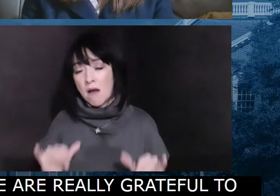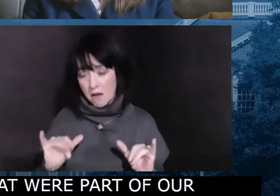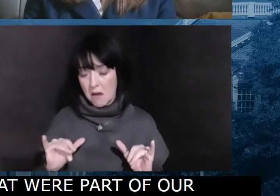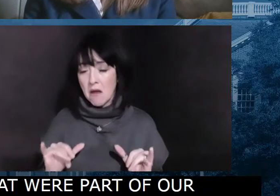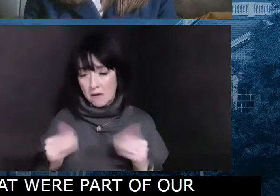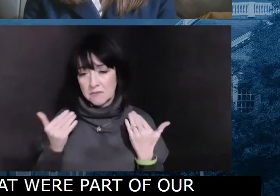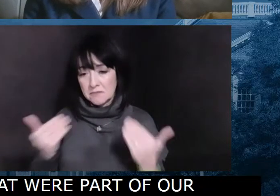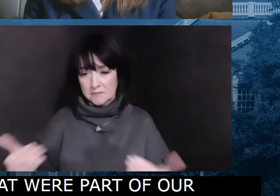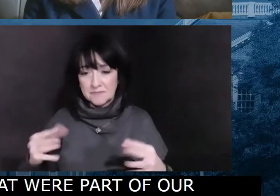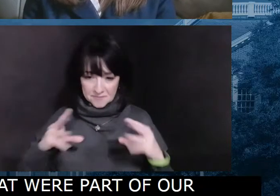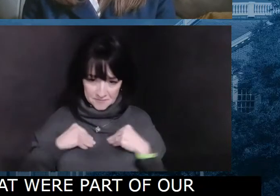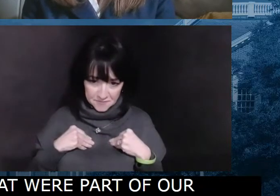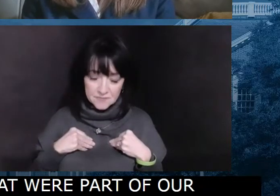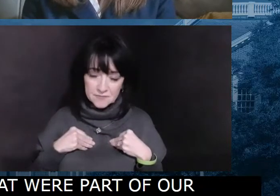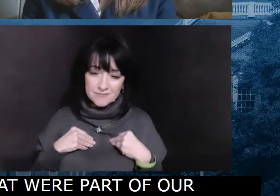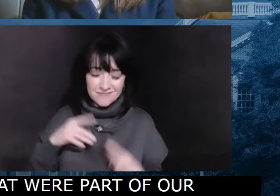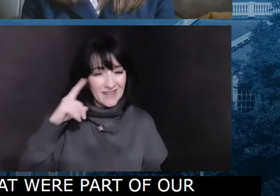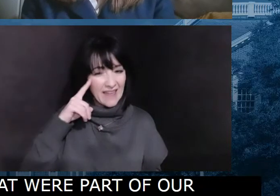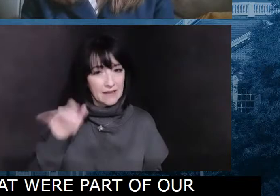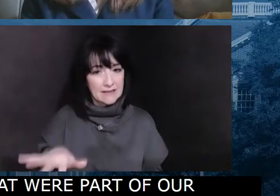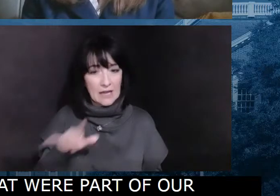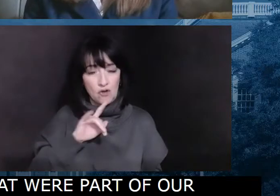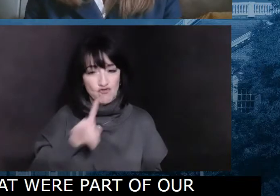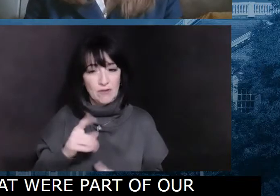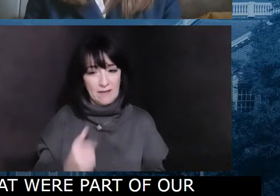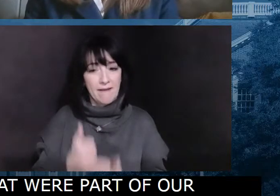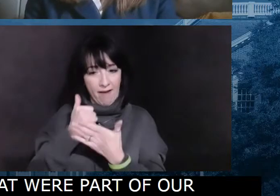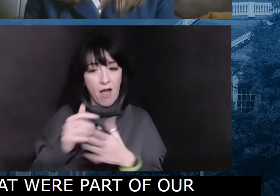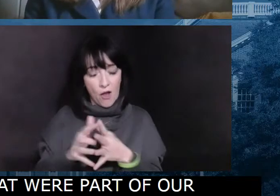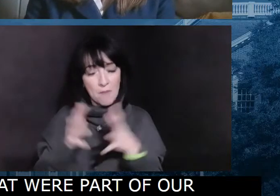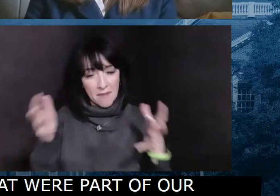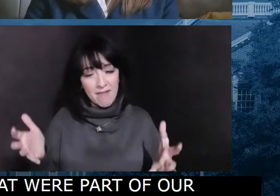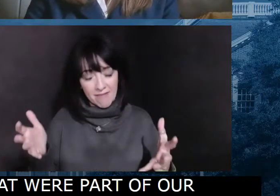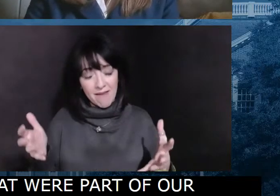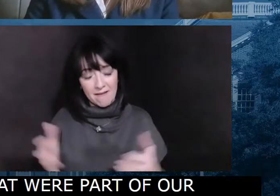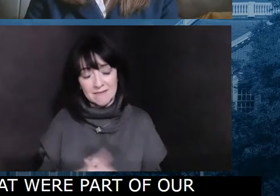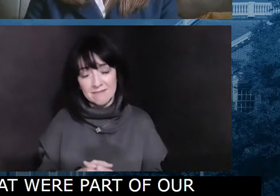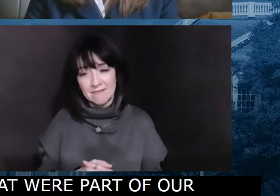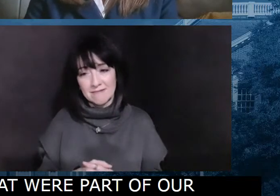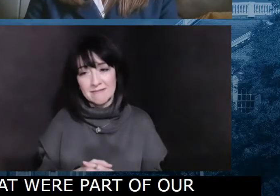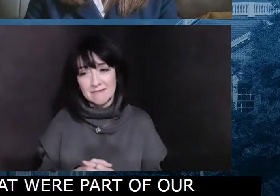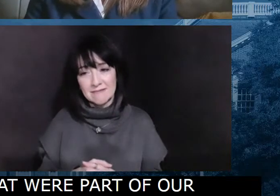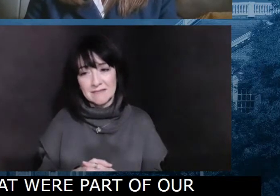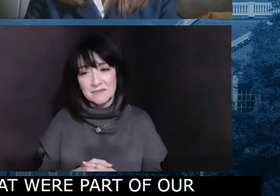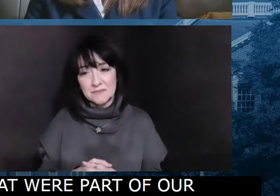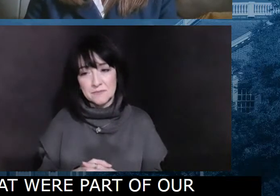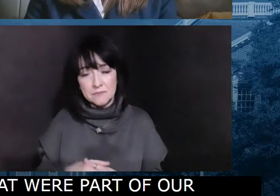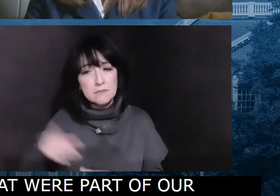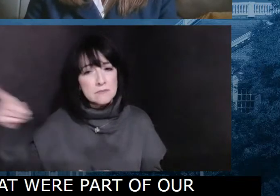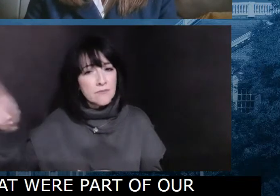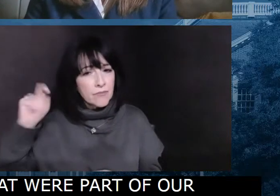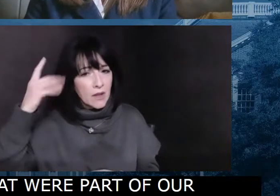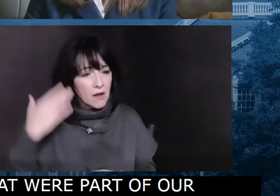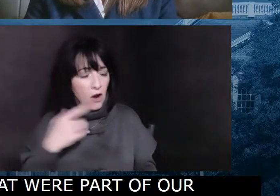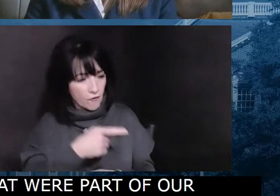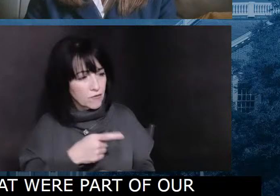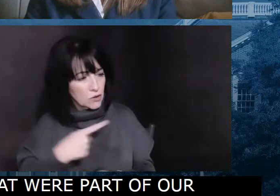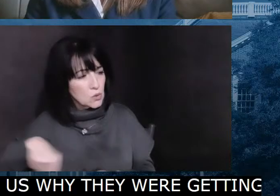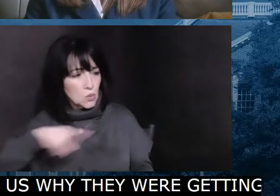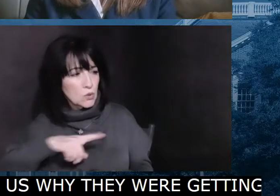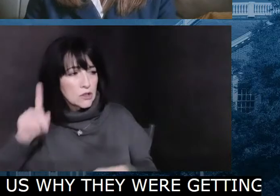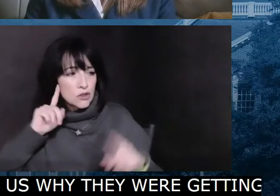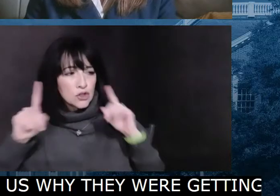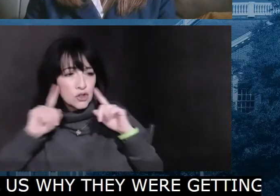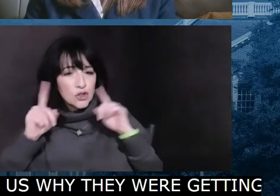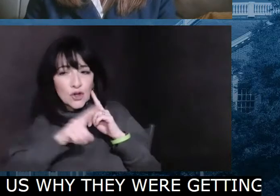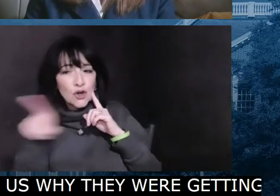And we think that really helped a lot. And we did hear recently that people are